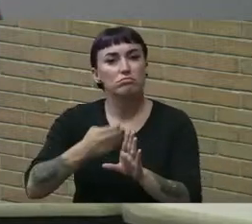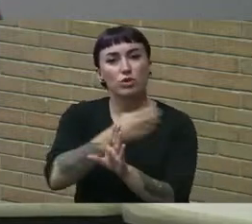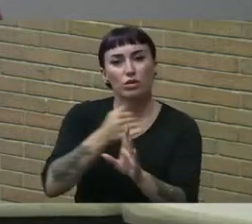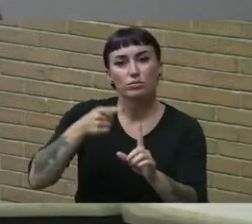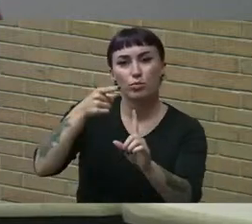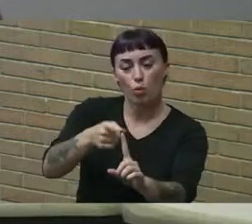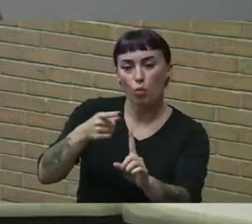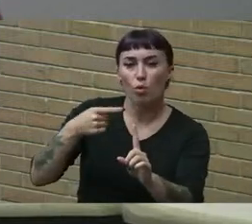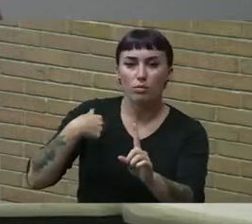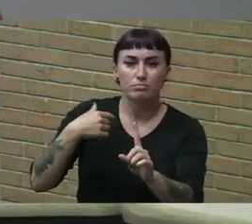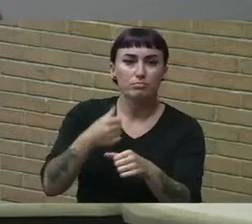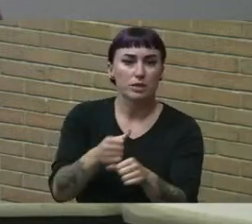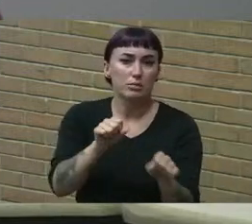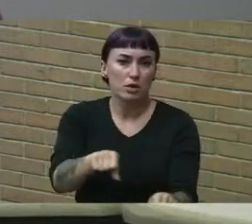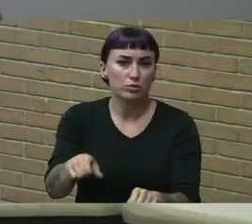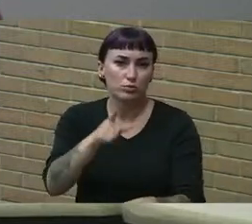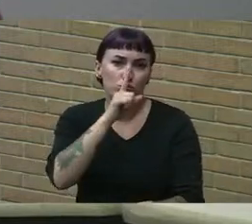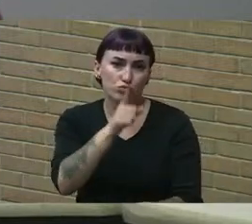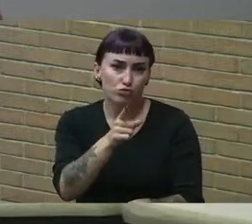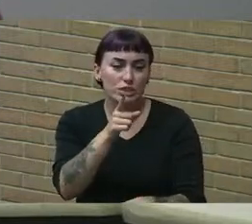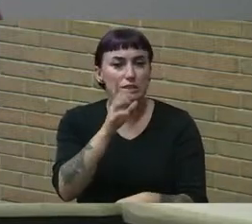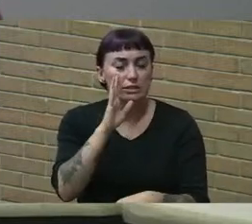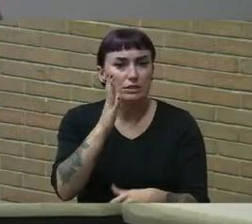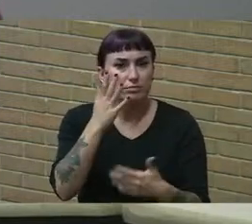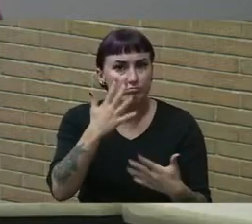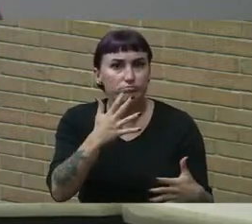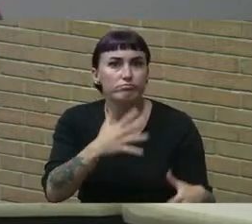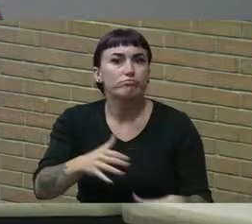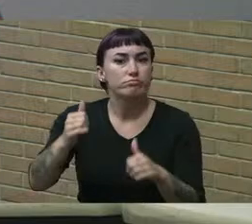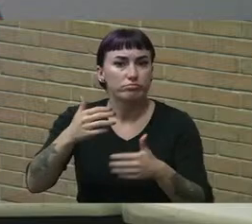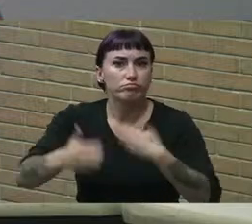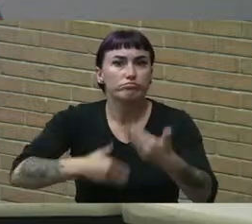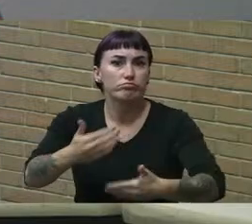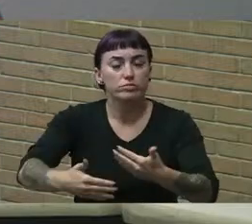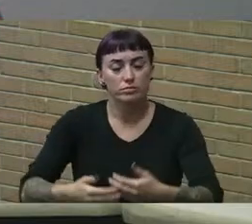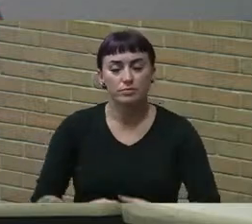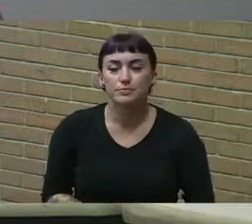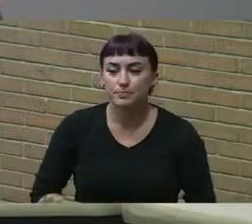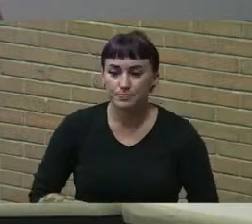point has made it possible to really take off at top speed.